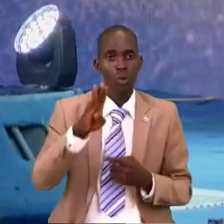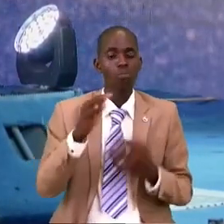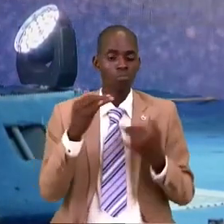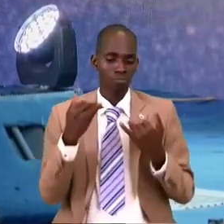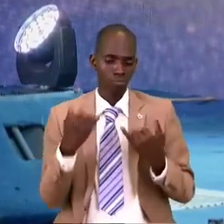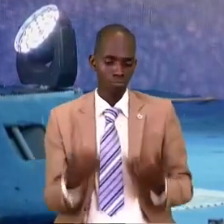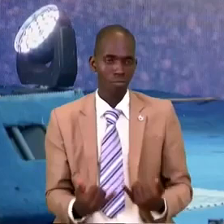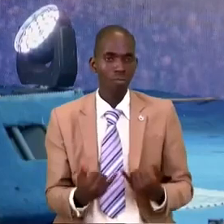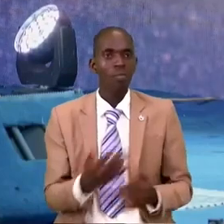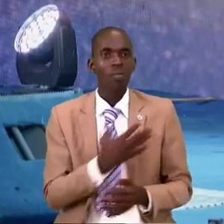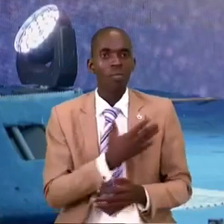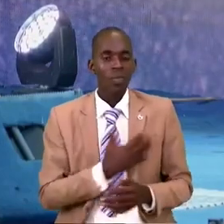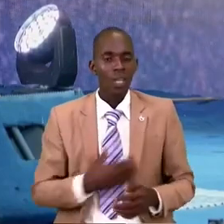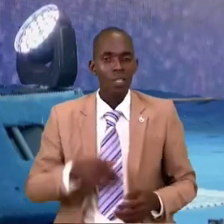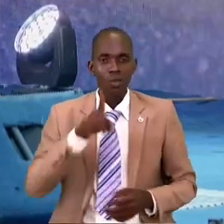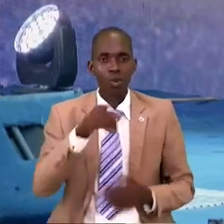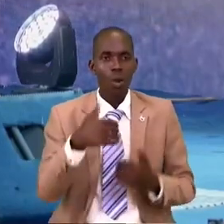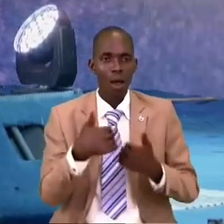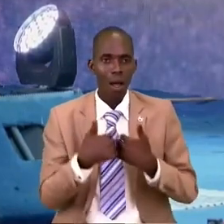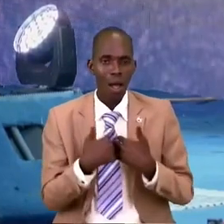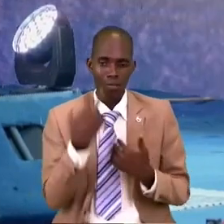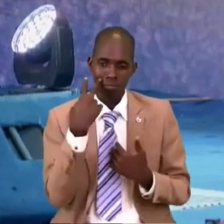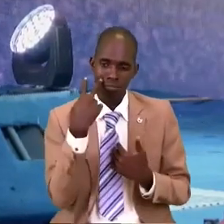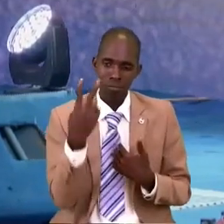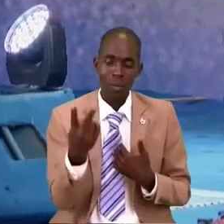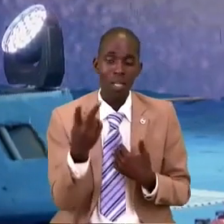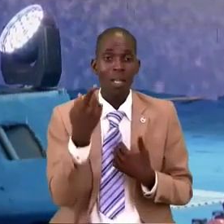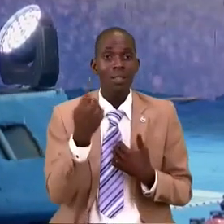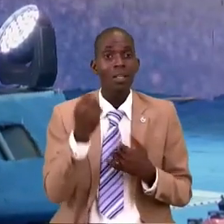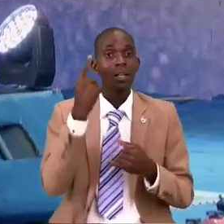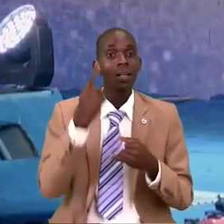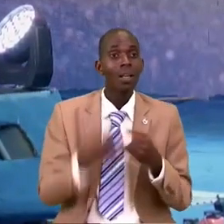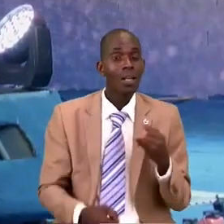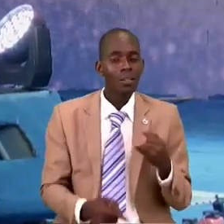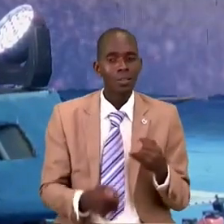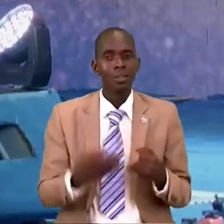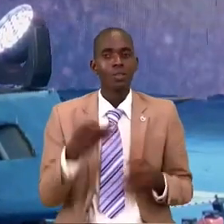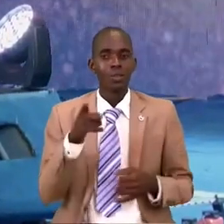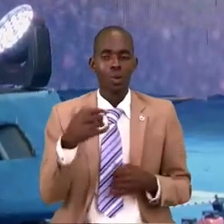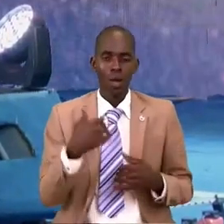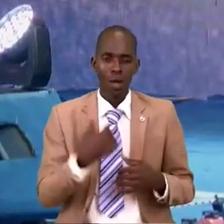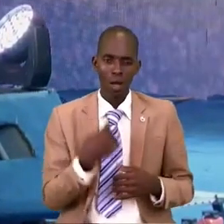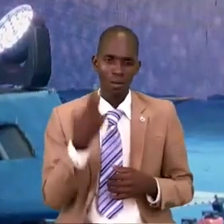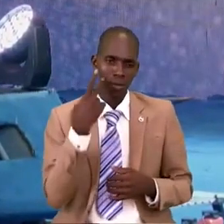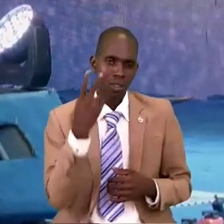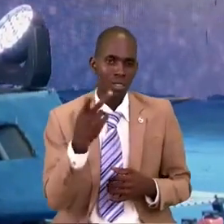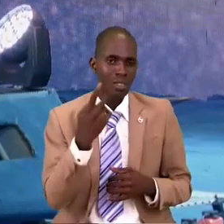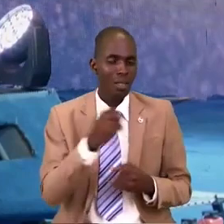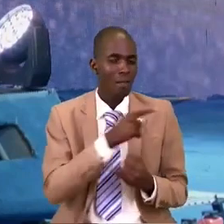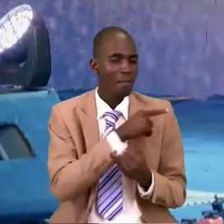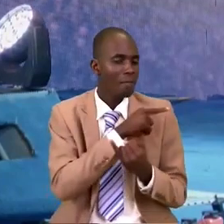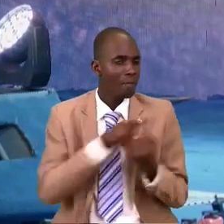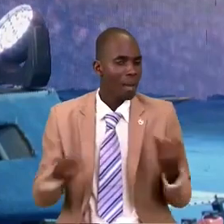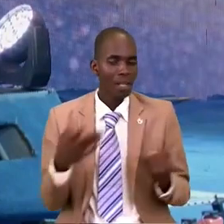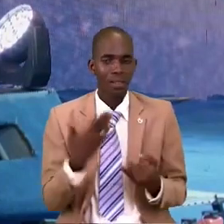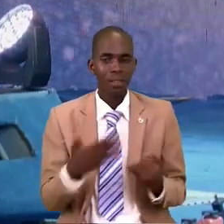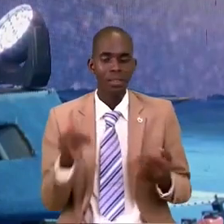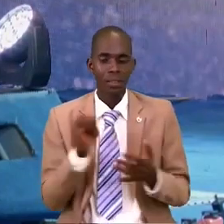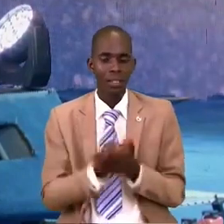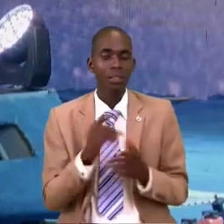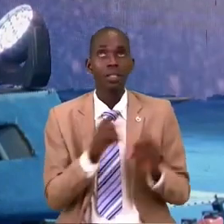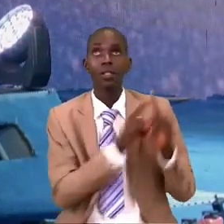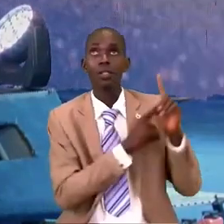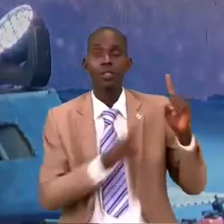final thing that the Lord did of the Lord, that the Lord is very pitiful and of